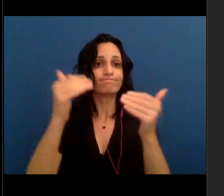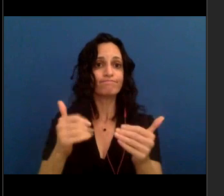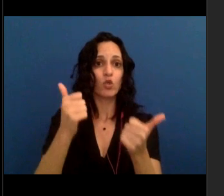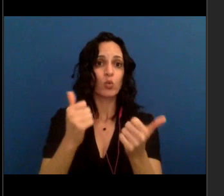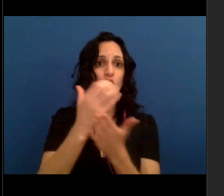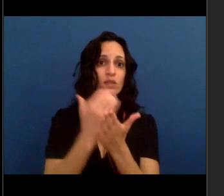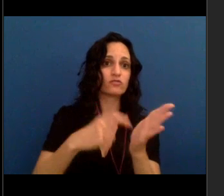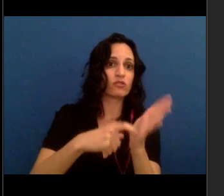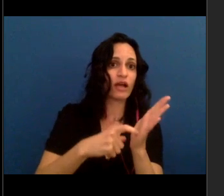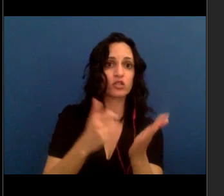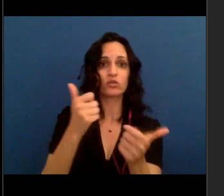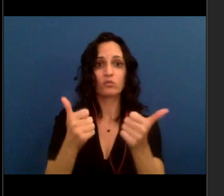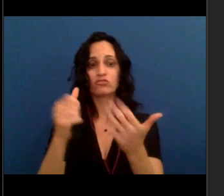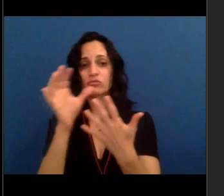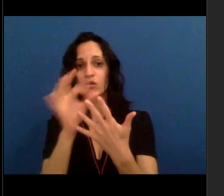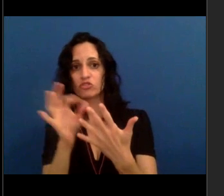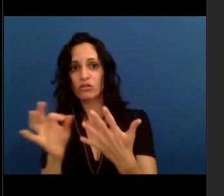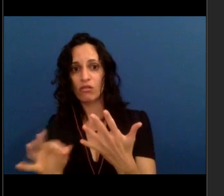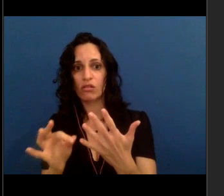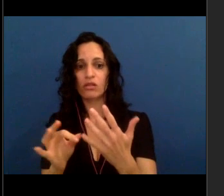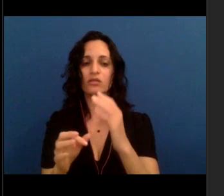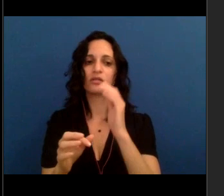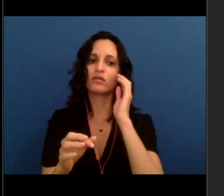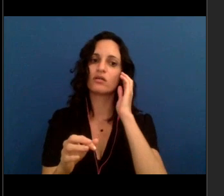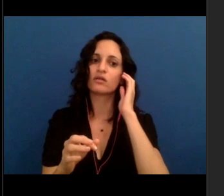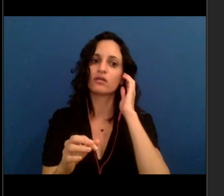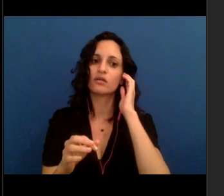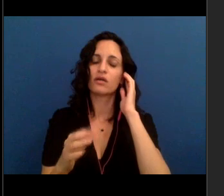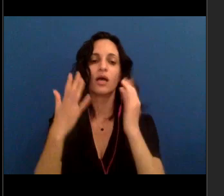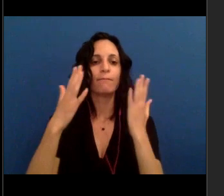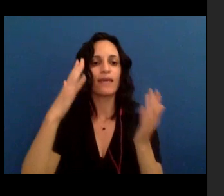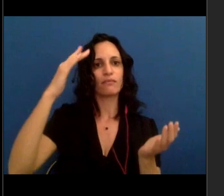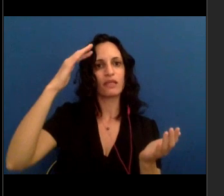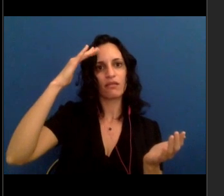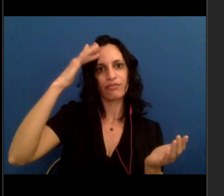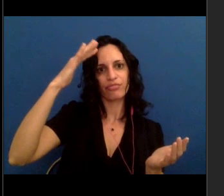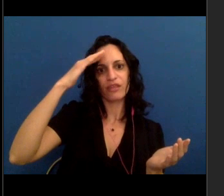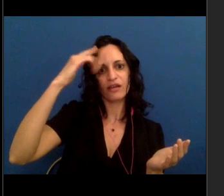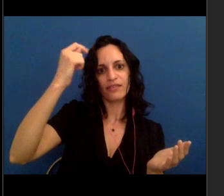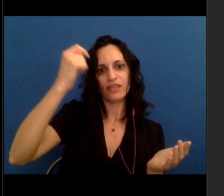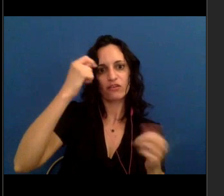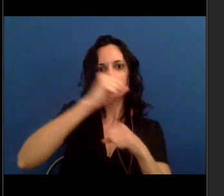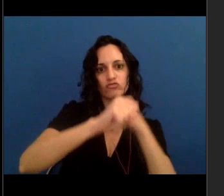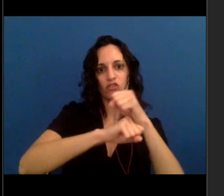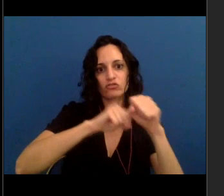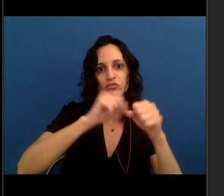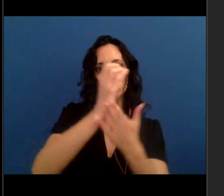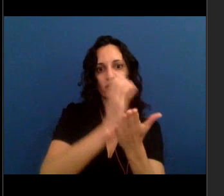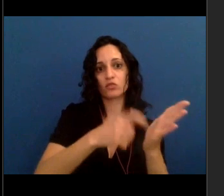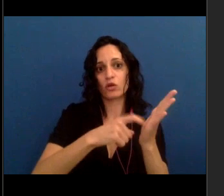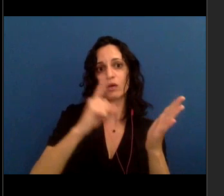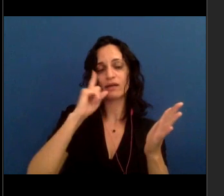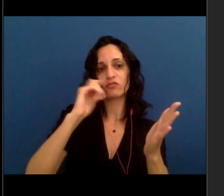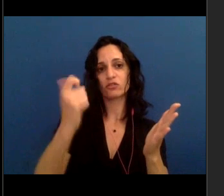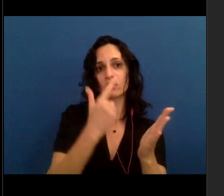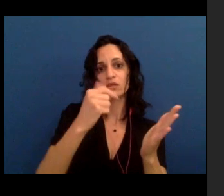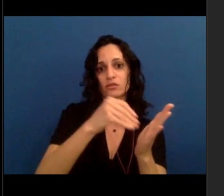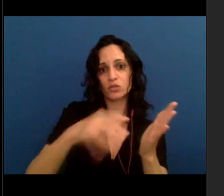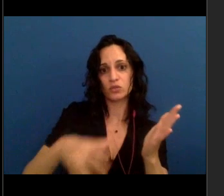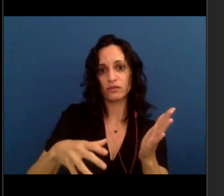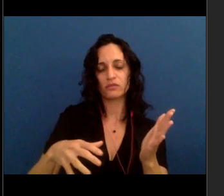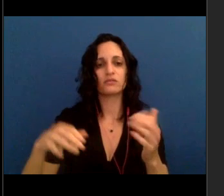kind of a common setup is that maybe theoretical or structural courses are required for all students, and socio courses,